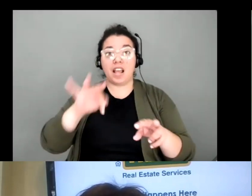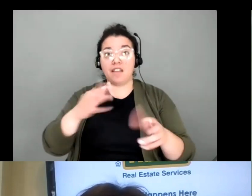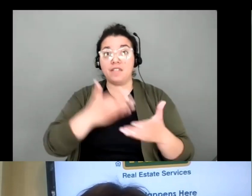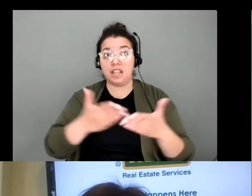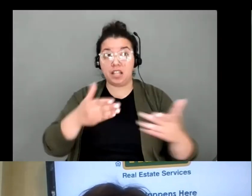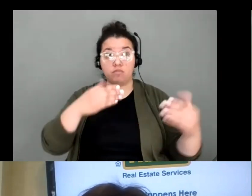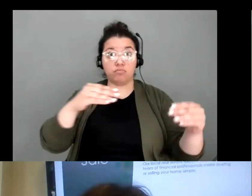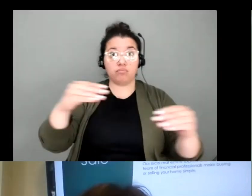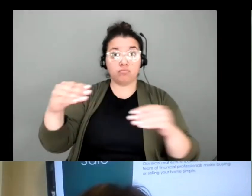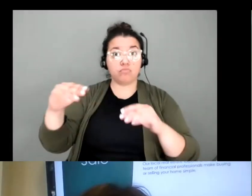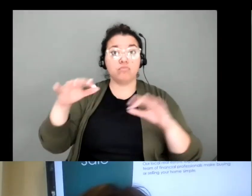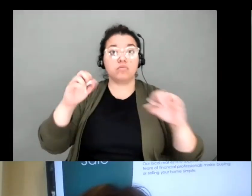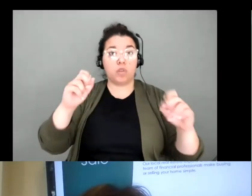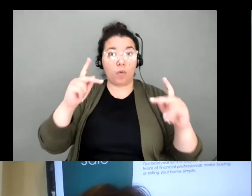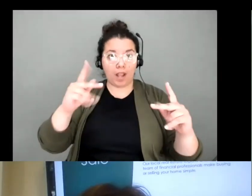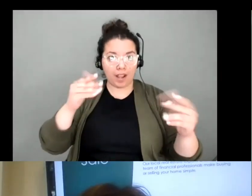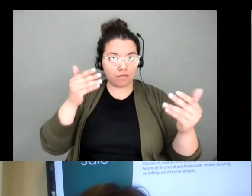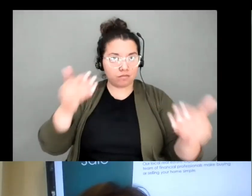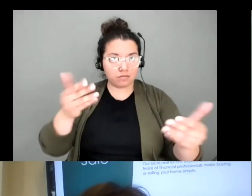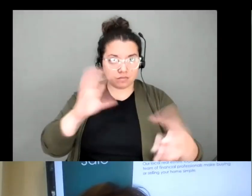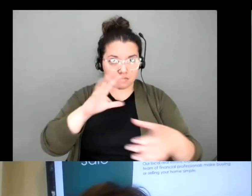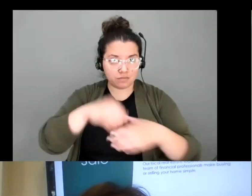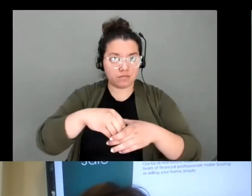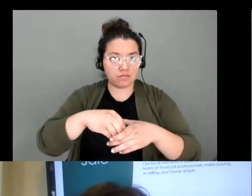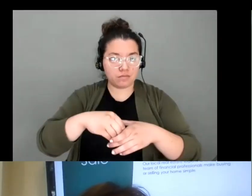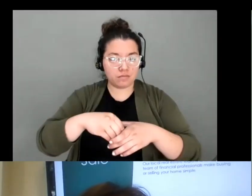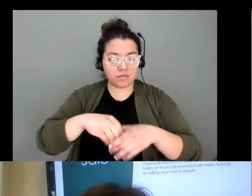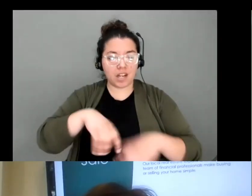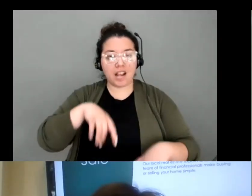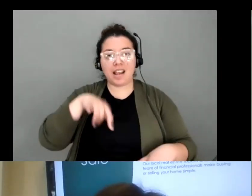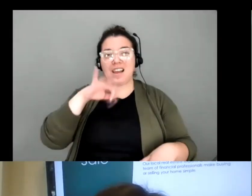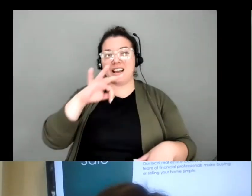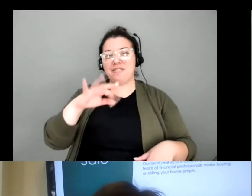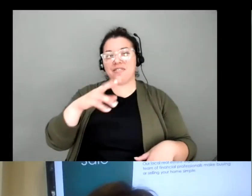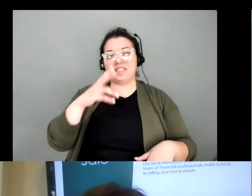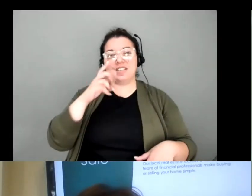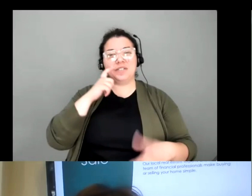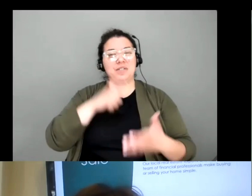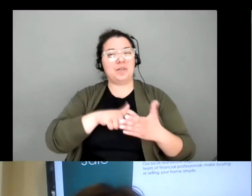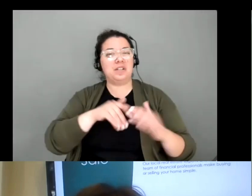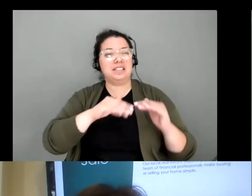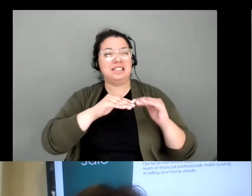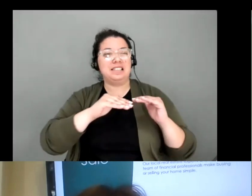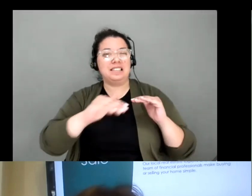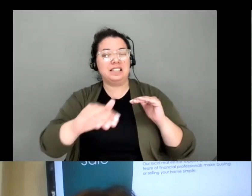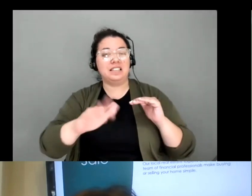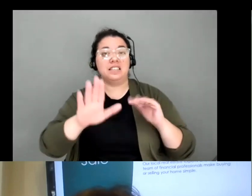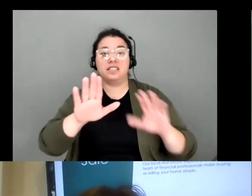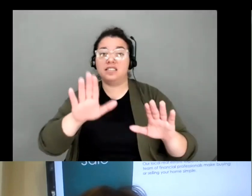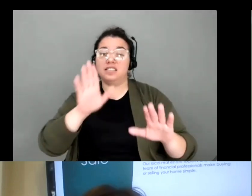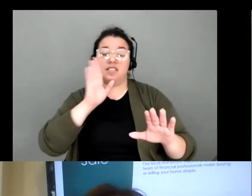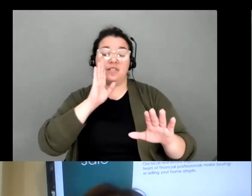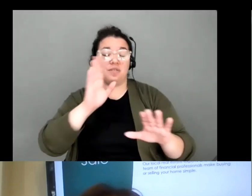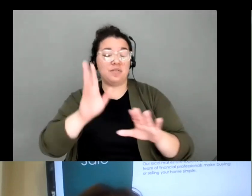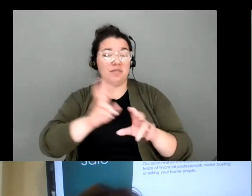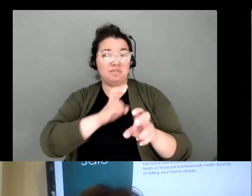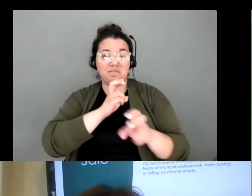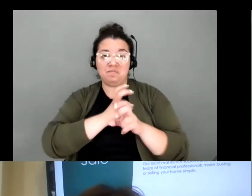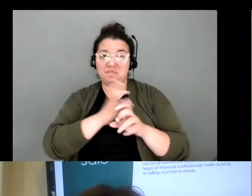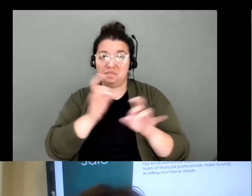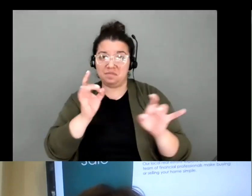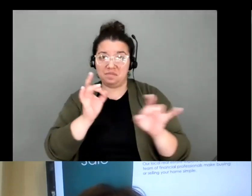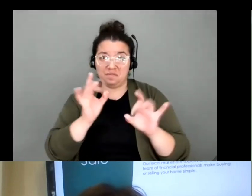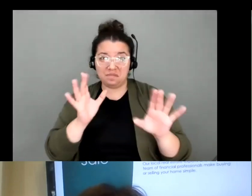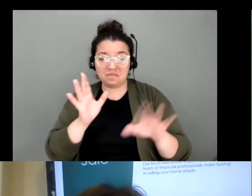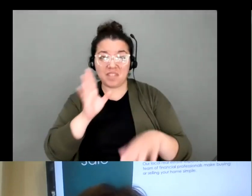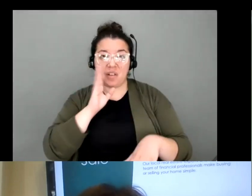great opportunity to get in there. If it seems pretty stagnant, it'll be terrible for you. You're going to sit